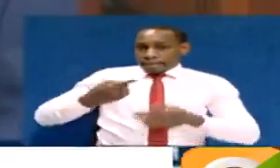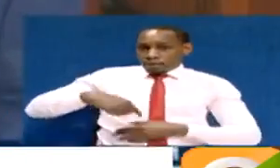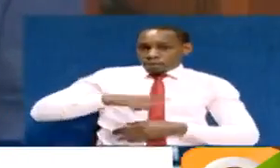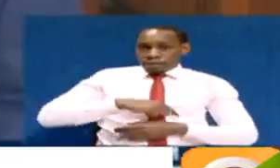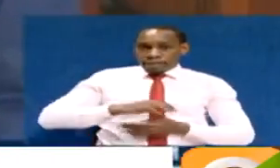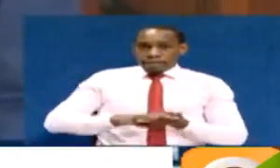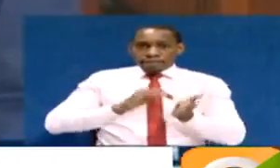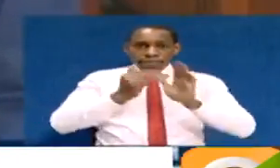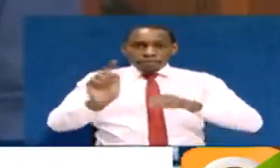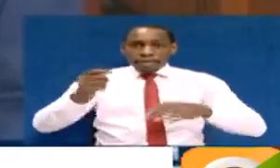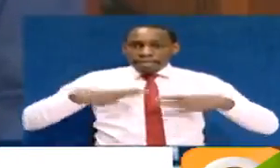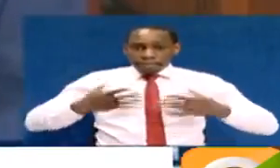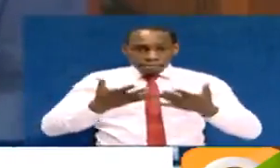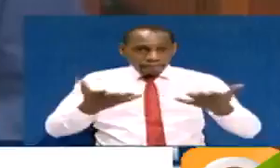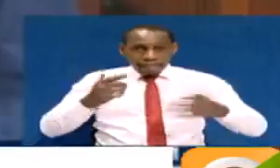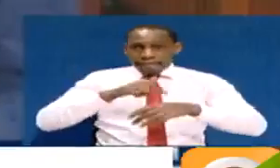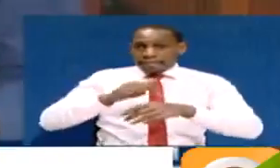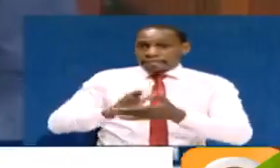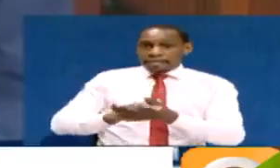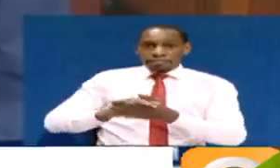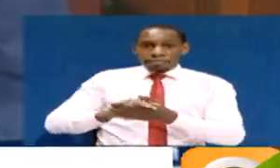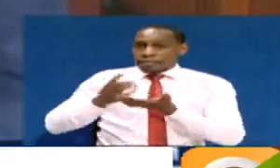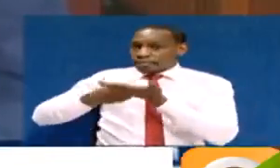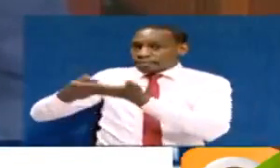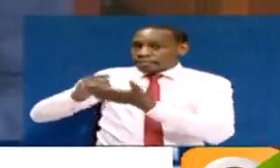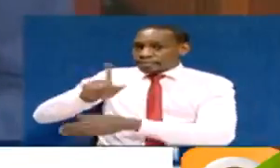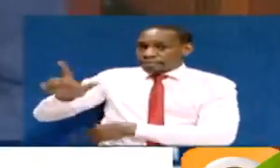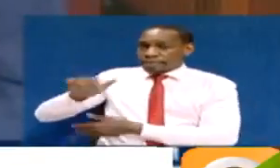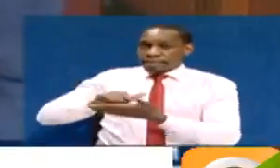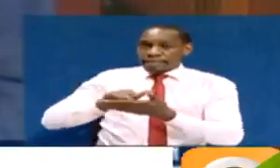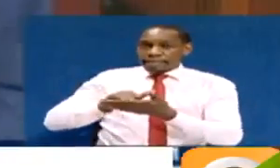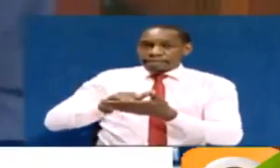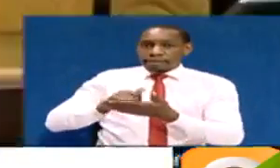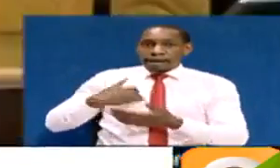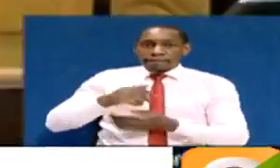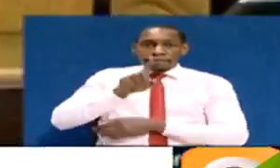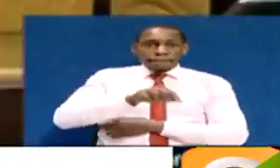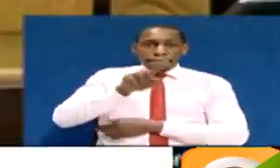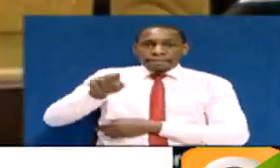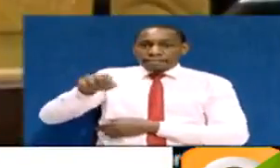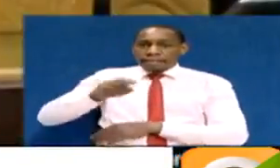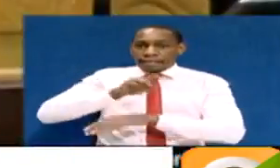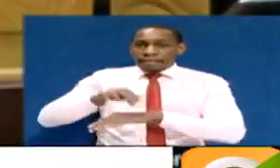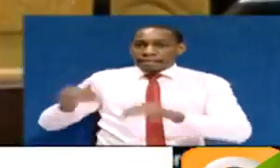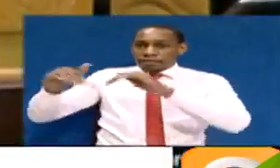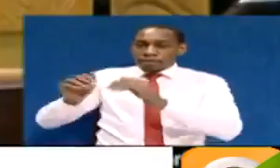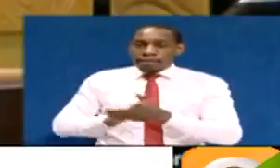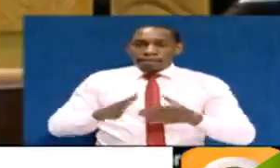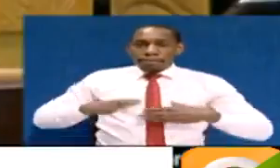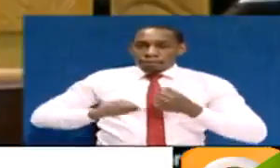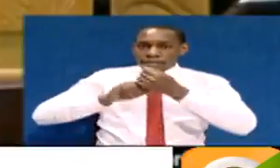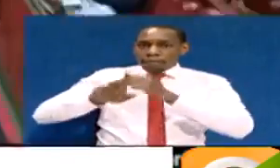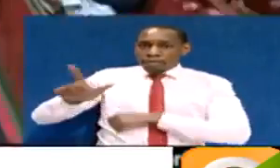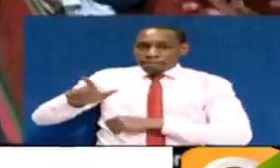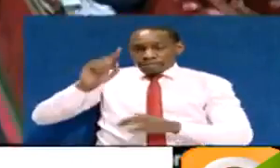look to the Kenyan people, Mr. Speaker, if we consider a bill that has got these typing errors? In the National Assembly, proponents of the